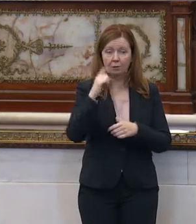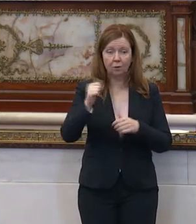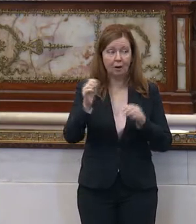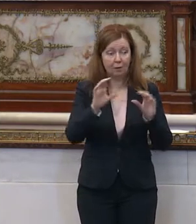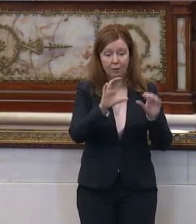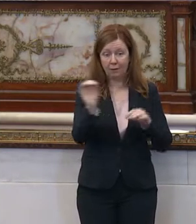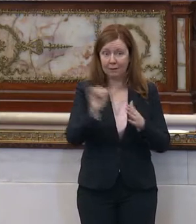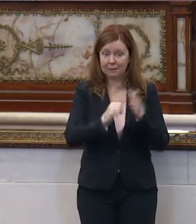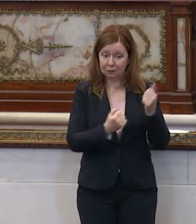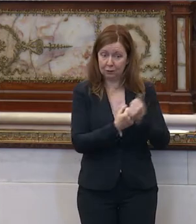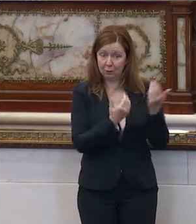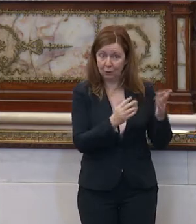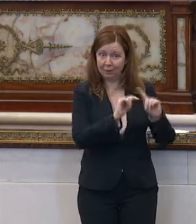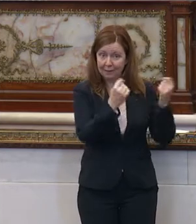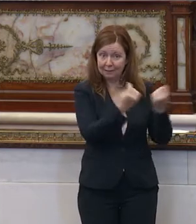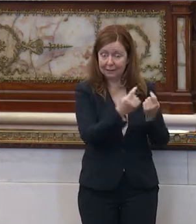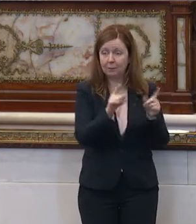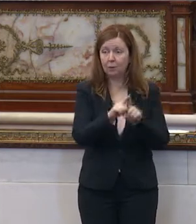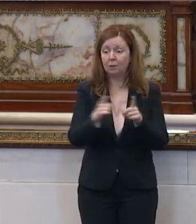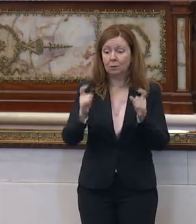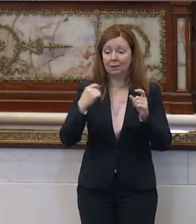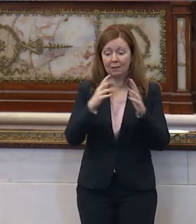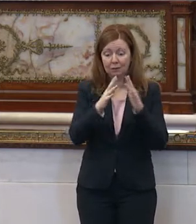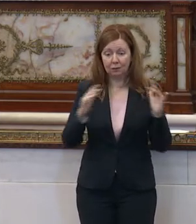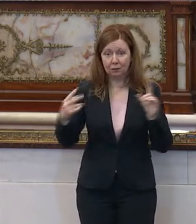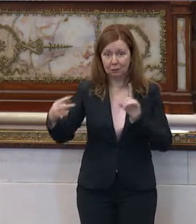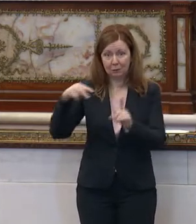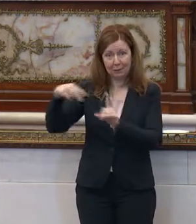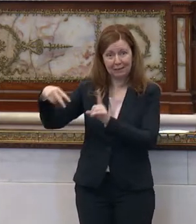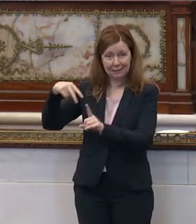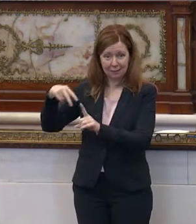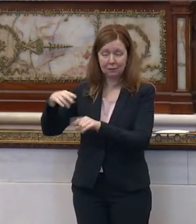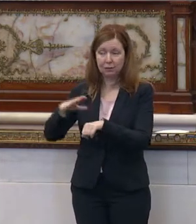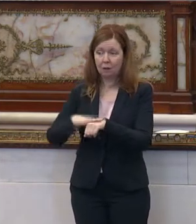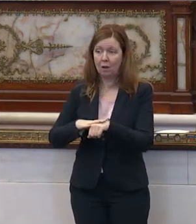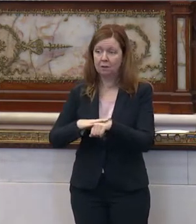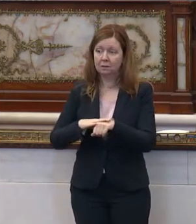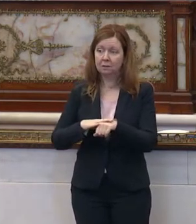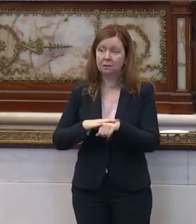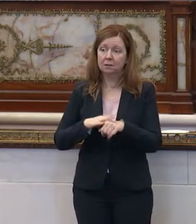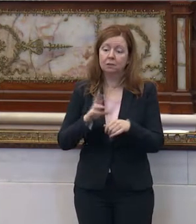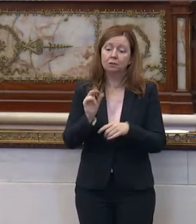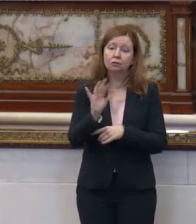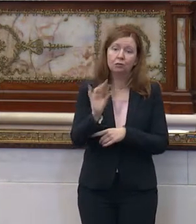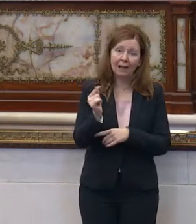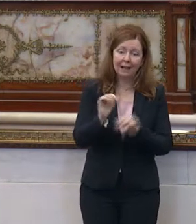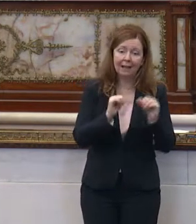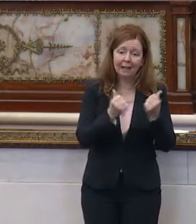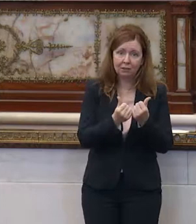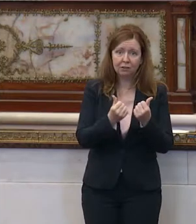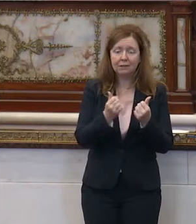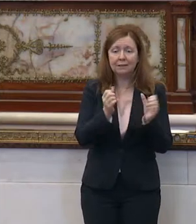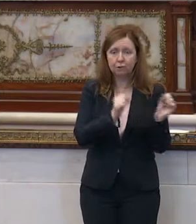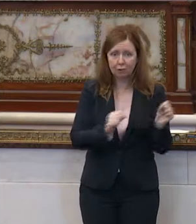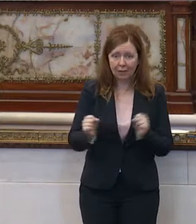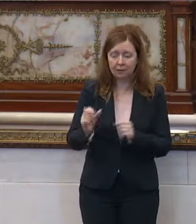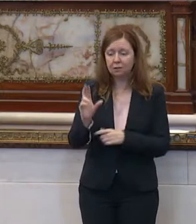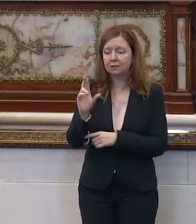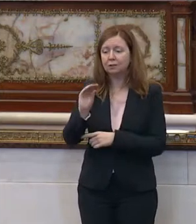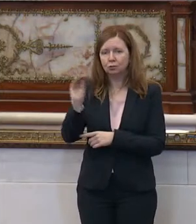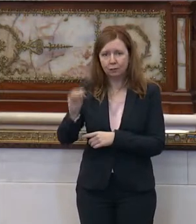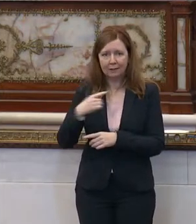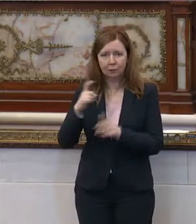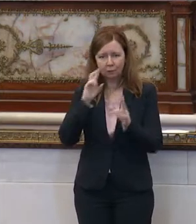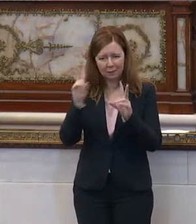that will support that team and also give us diverse perspectives on rating agency strategies, rates that we should be looking